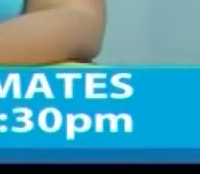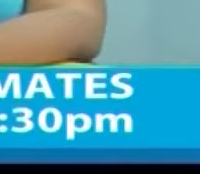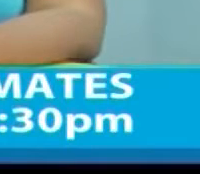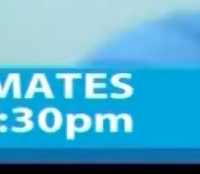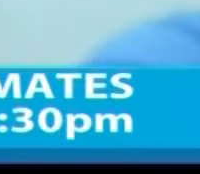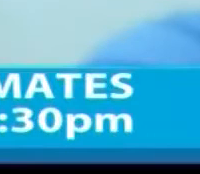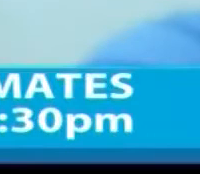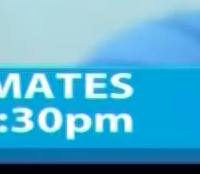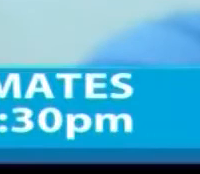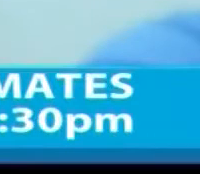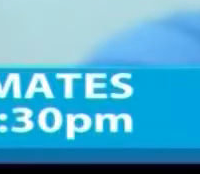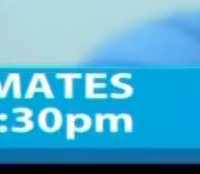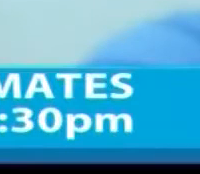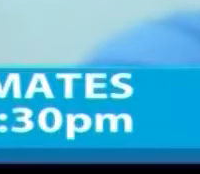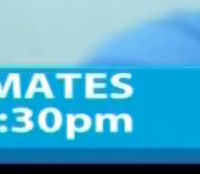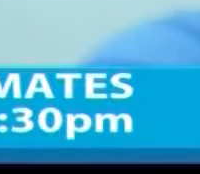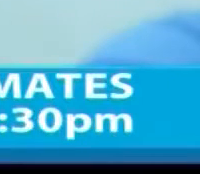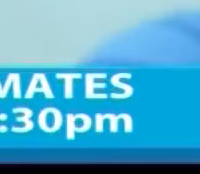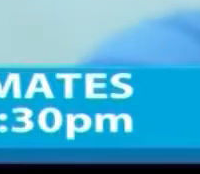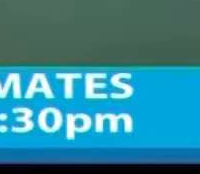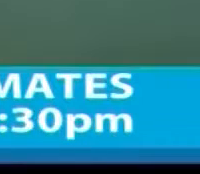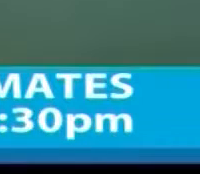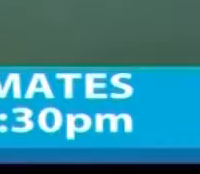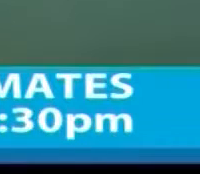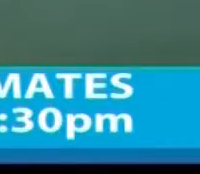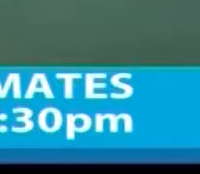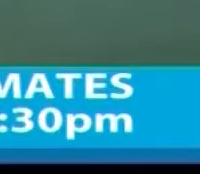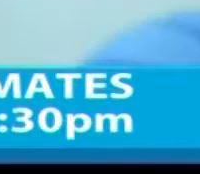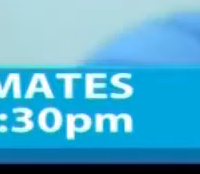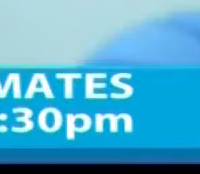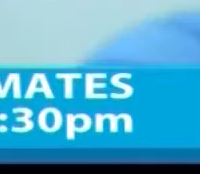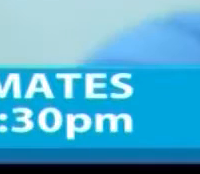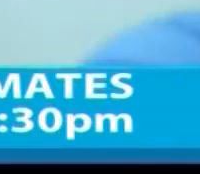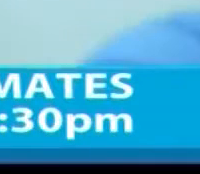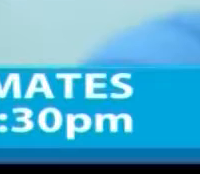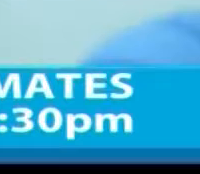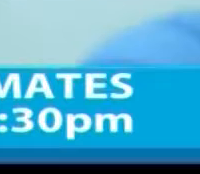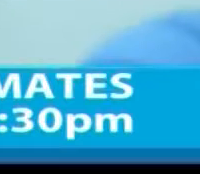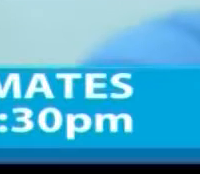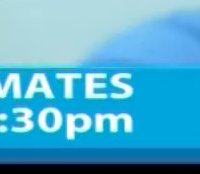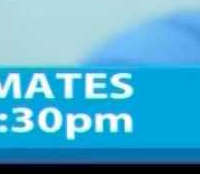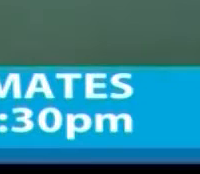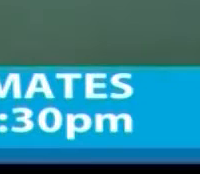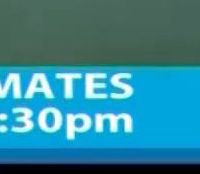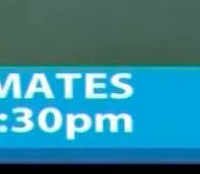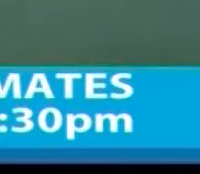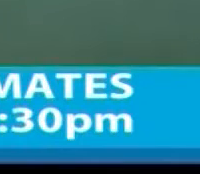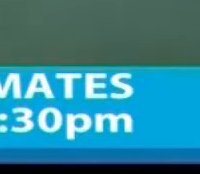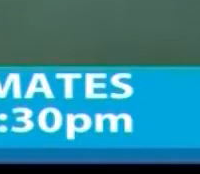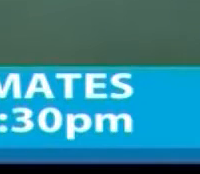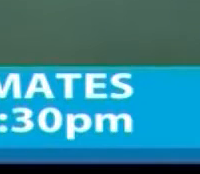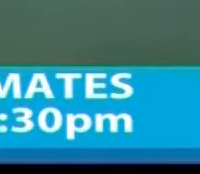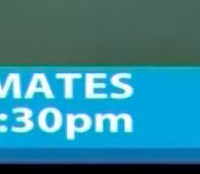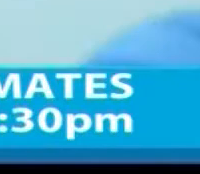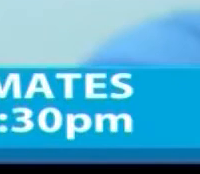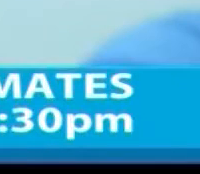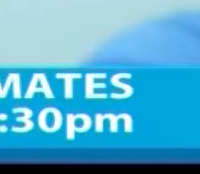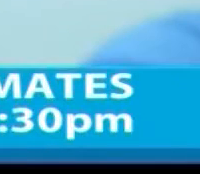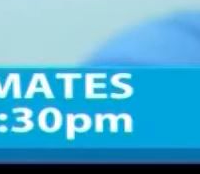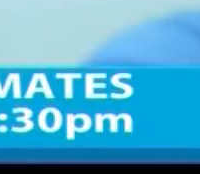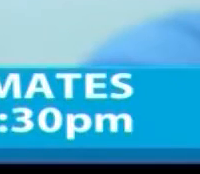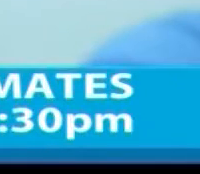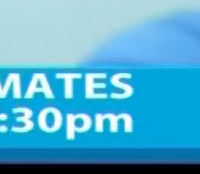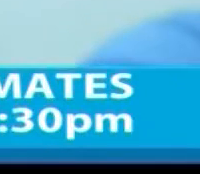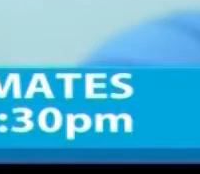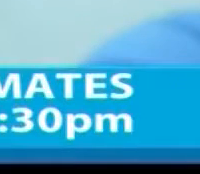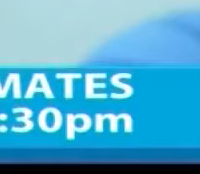approved school. You mean you still bruised over that mad incident? Grow up! What, did you have a man fight? I